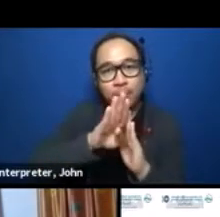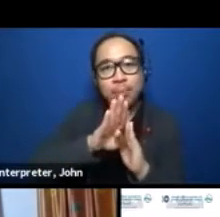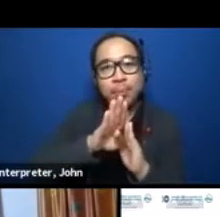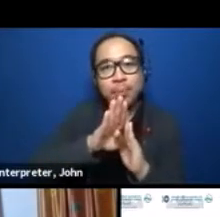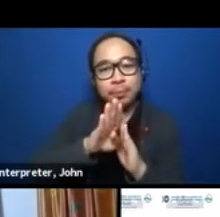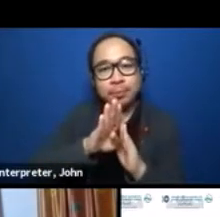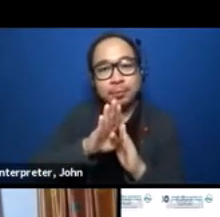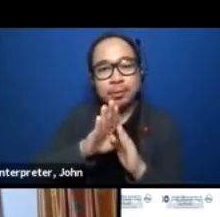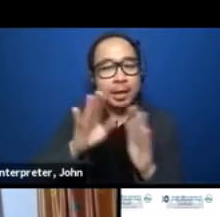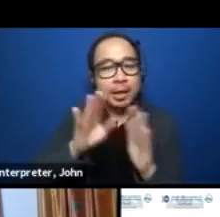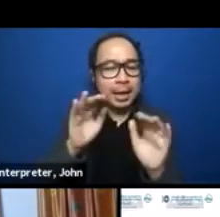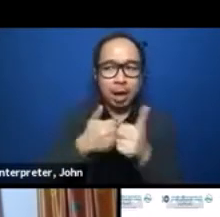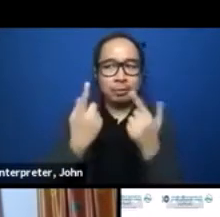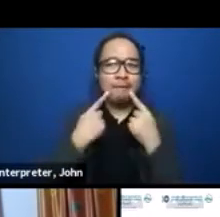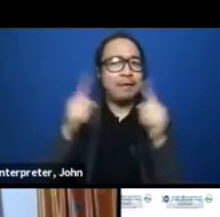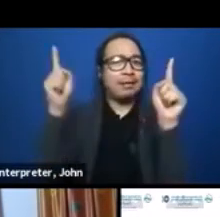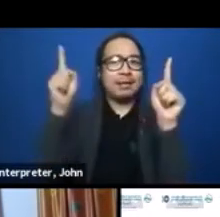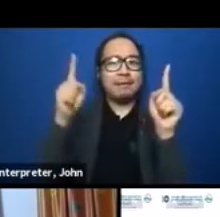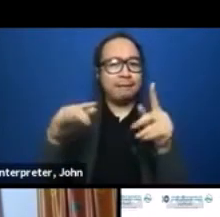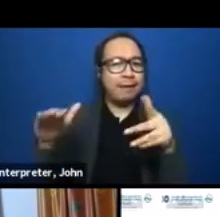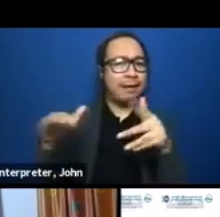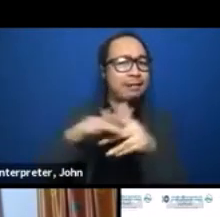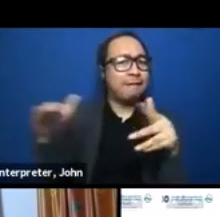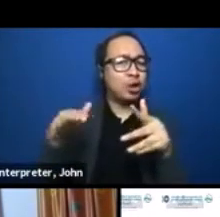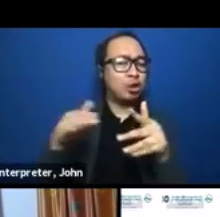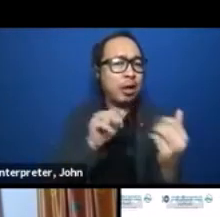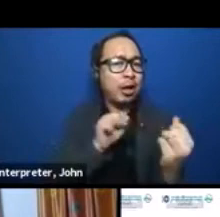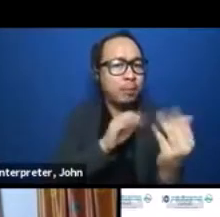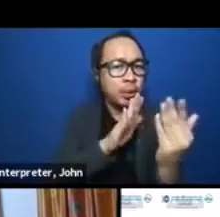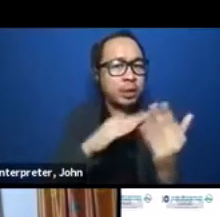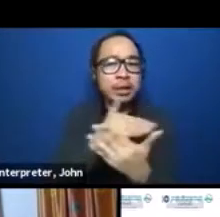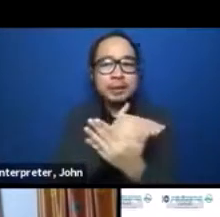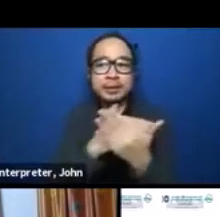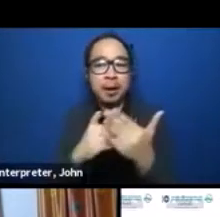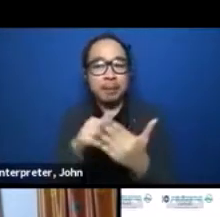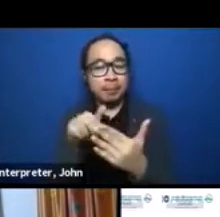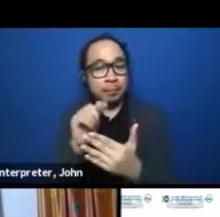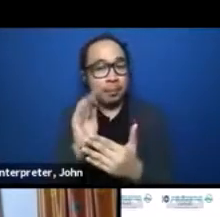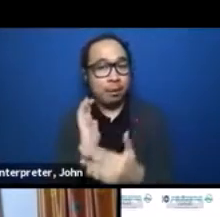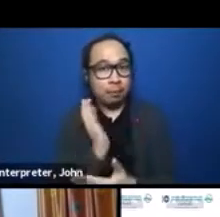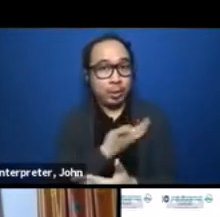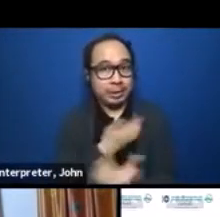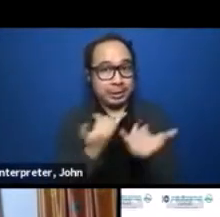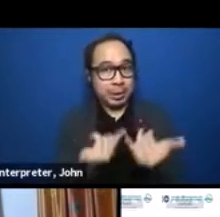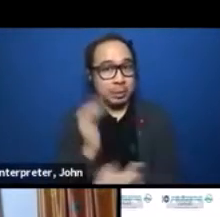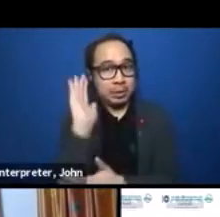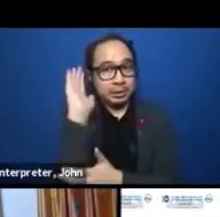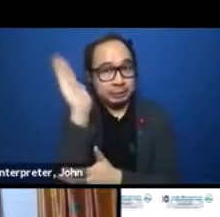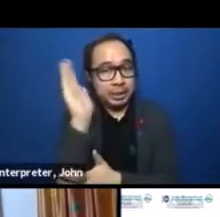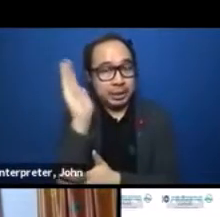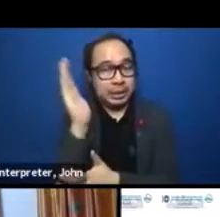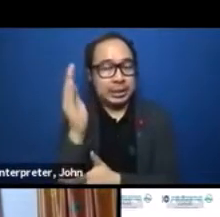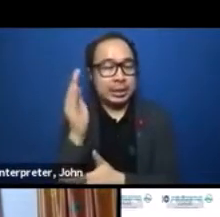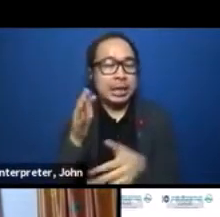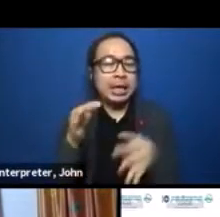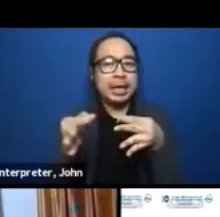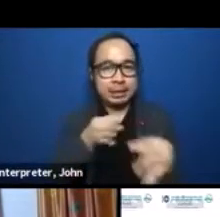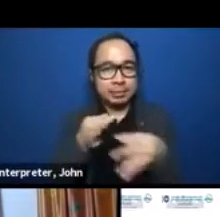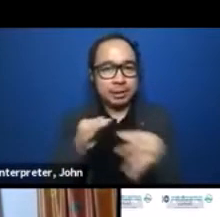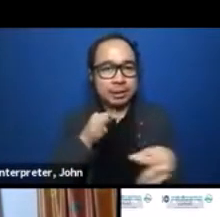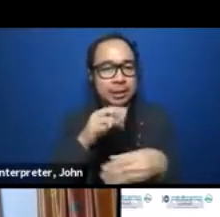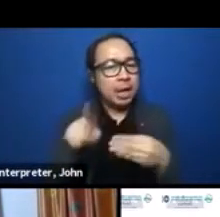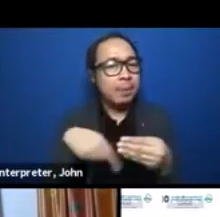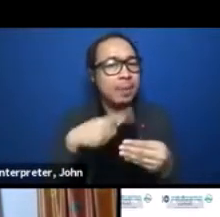effective intervention, and then some of our speakers pointed out on the meal environment. That